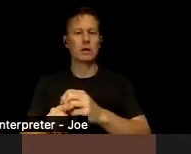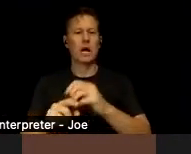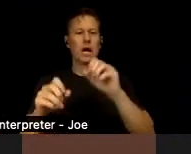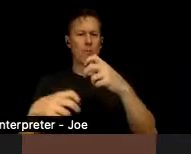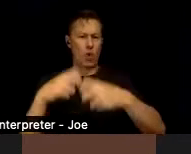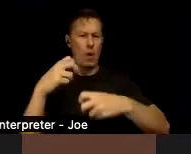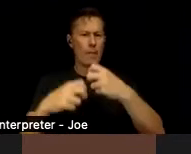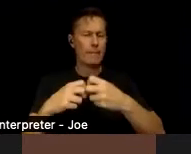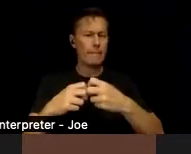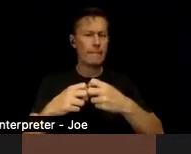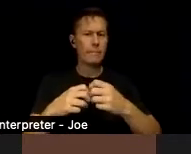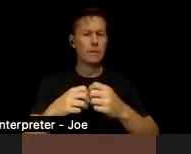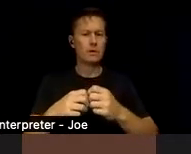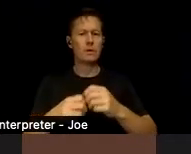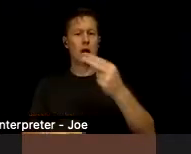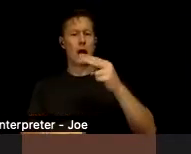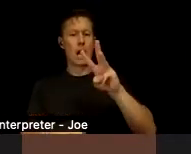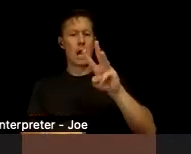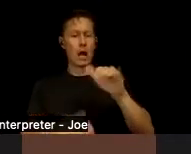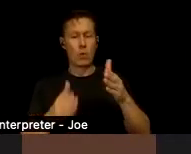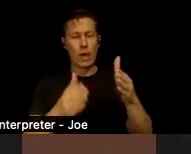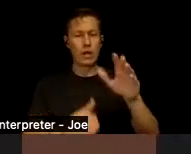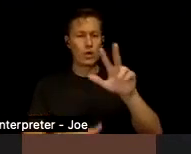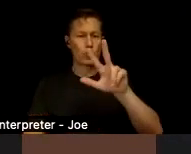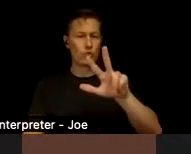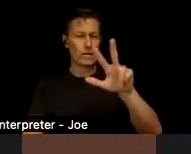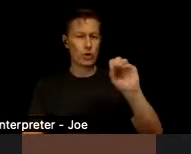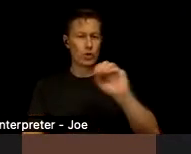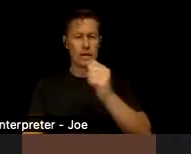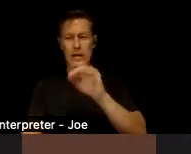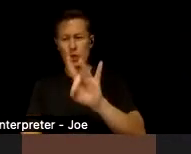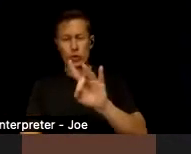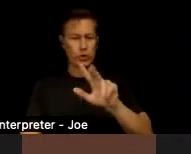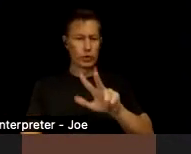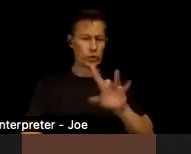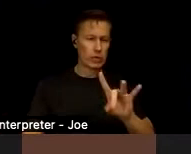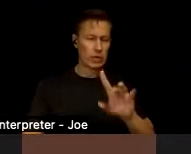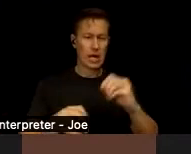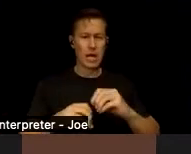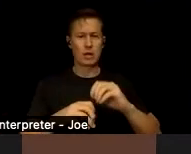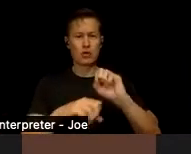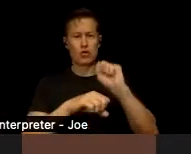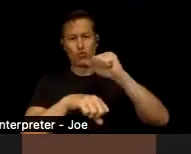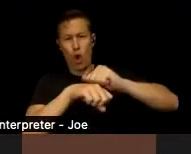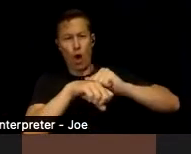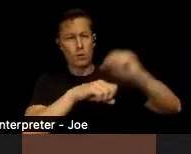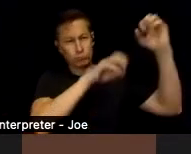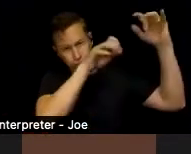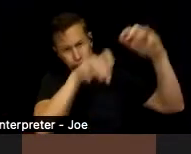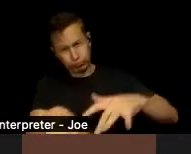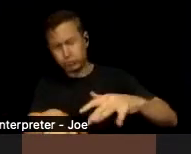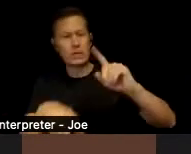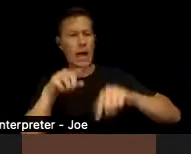problematic. Obviously, Highway 330, 18, and 38 had rock slides or were impacted where we couldn't move up